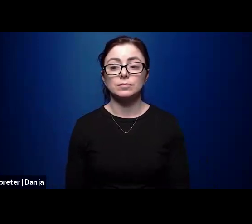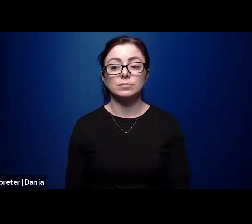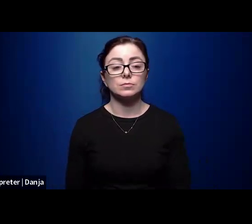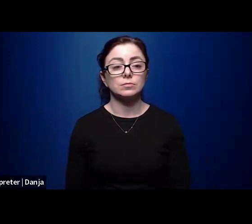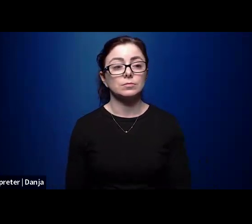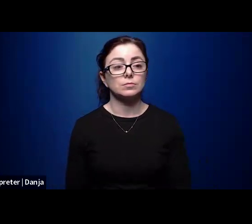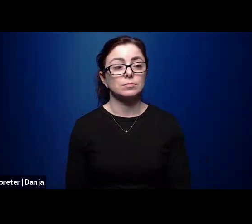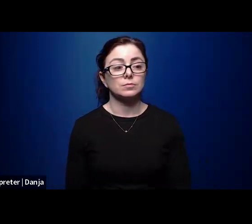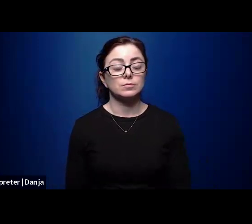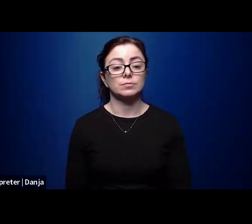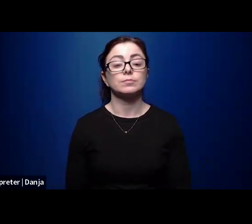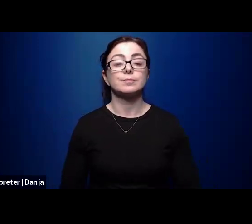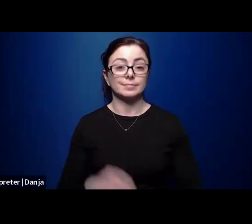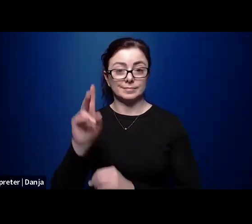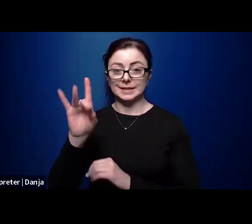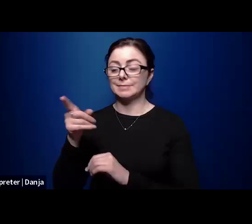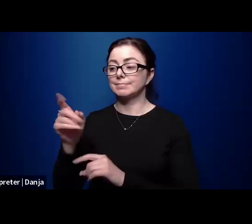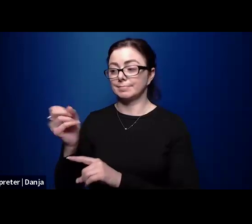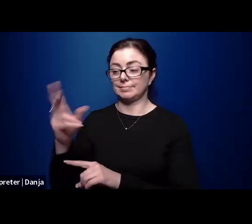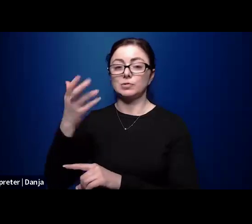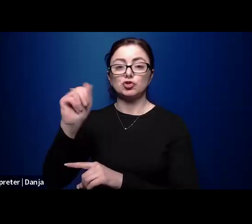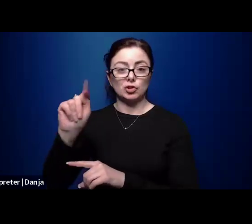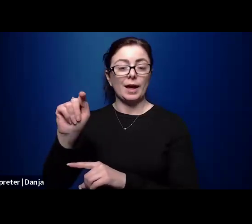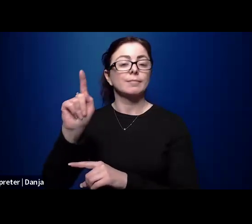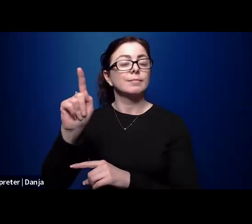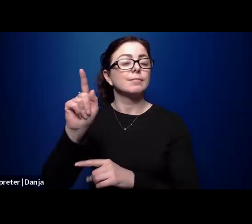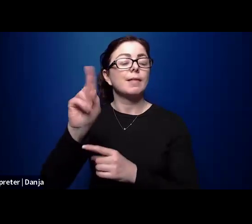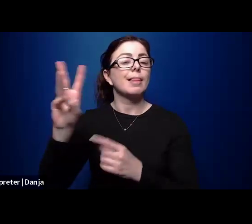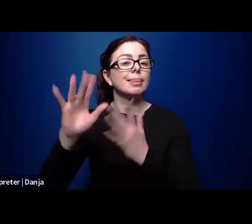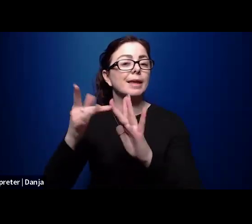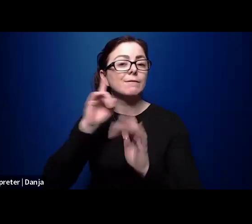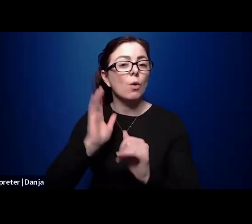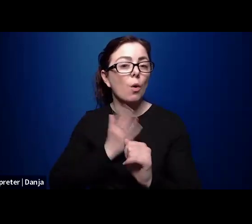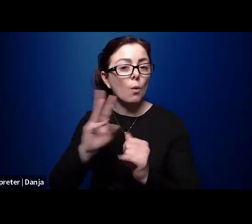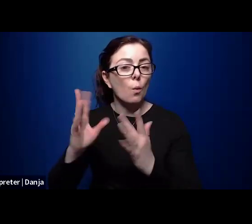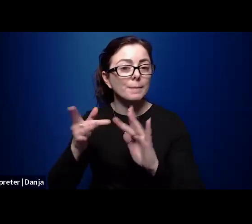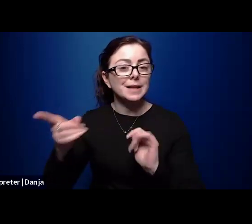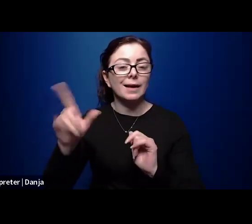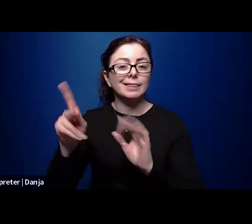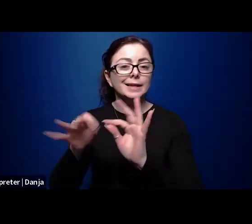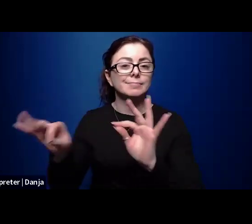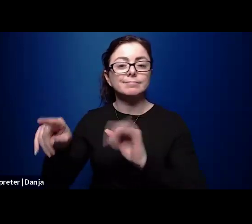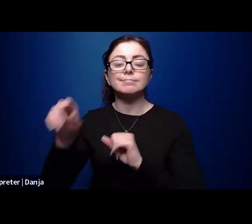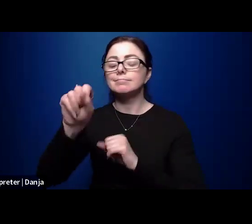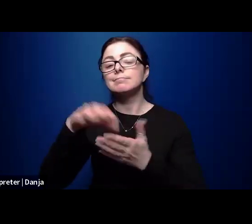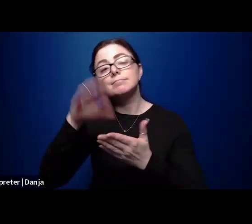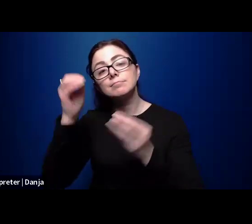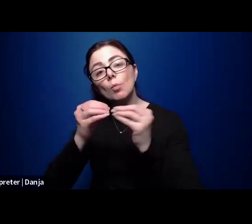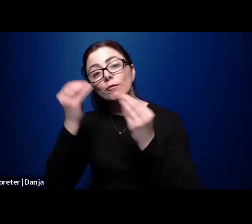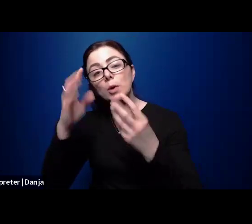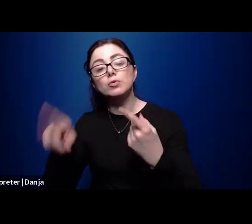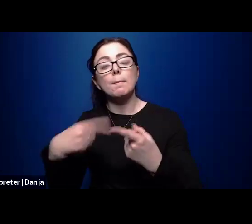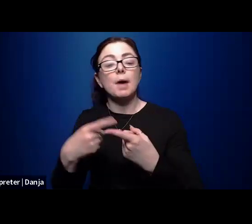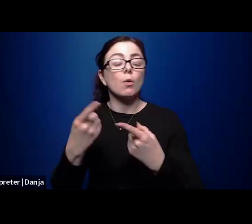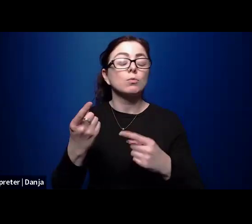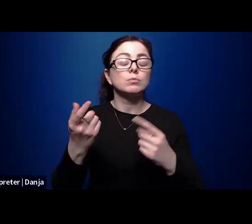I did put in the chat a link to our website so you can find out more information about digital storytelling,